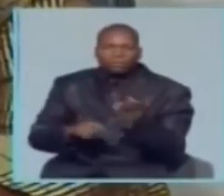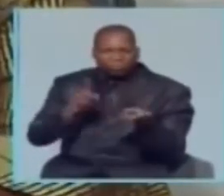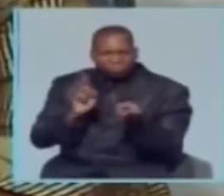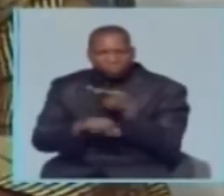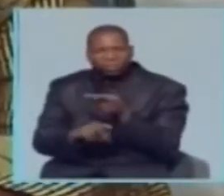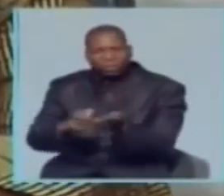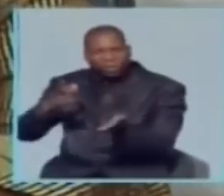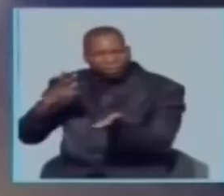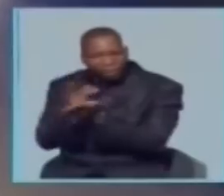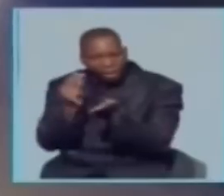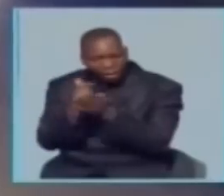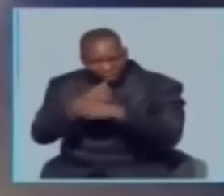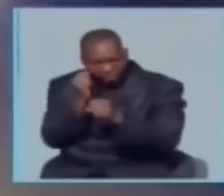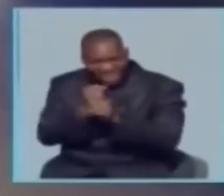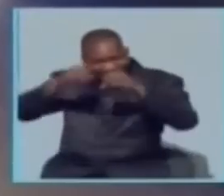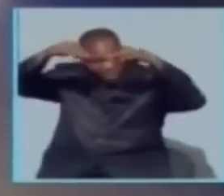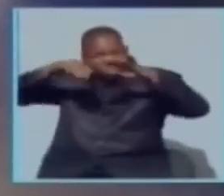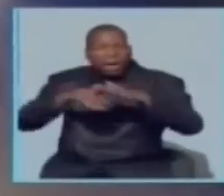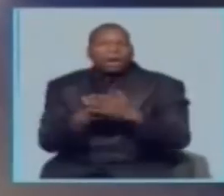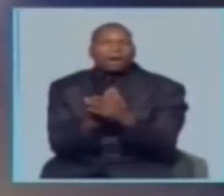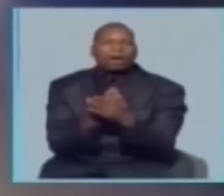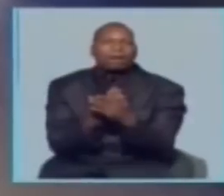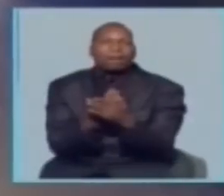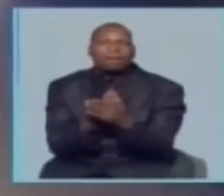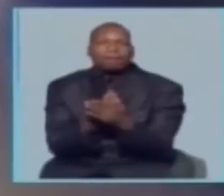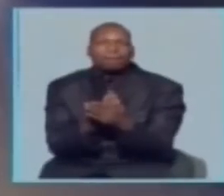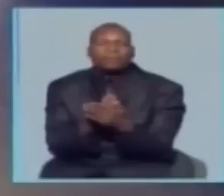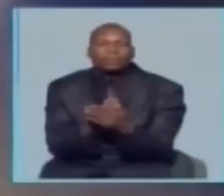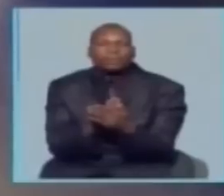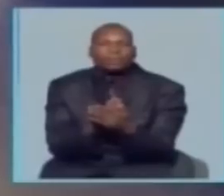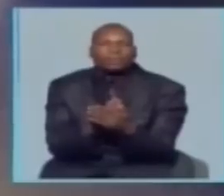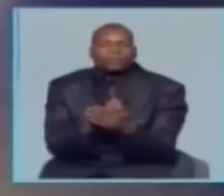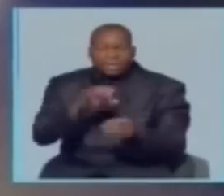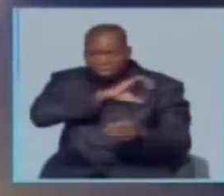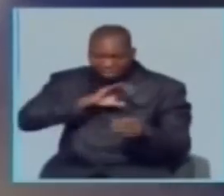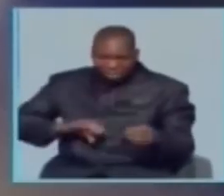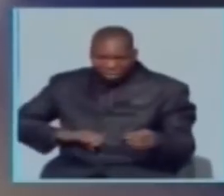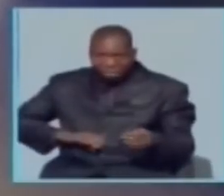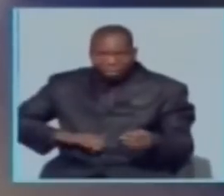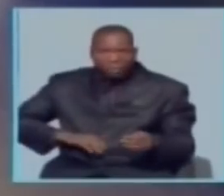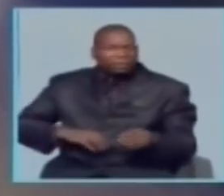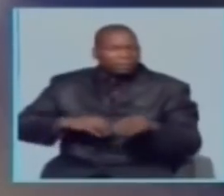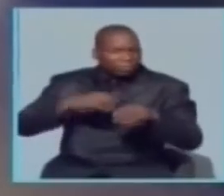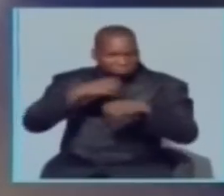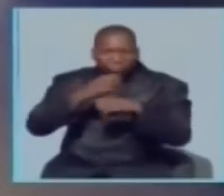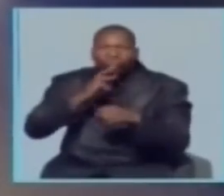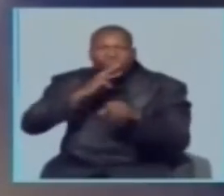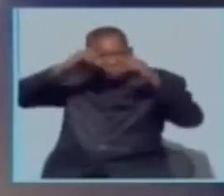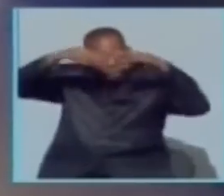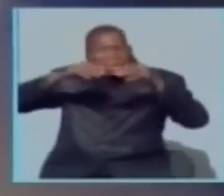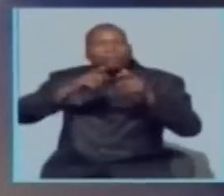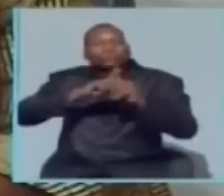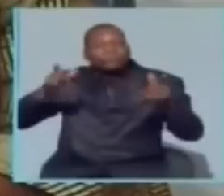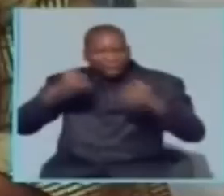fund generation? We have big hydropower plants, but we also have a lot of small ones,